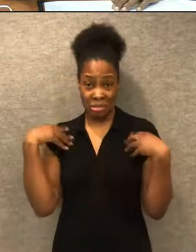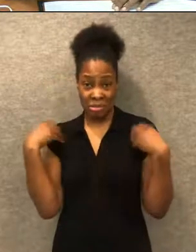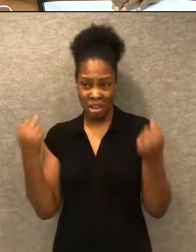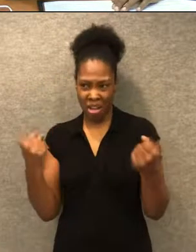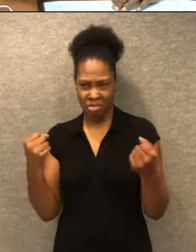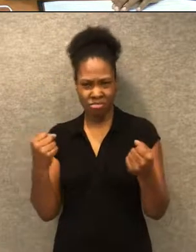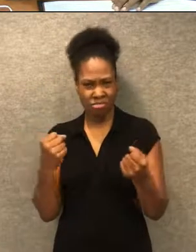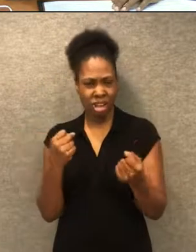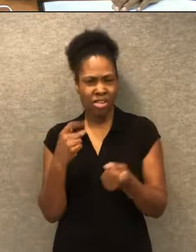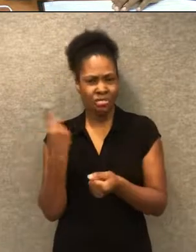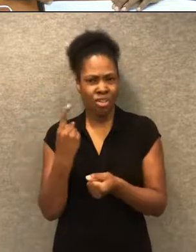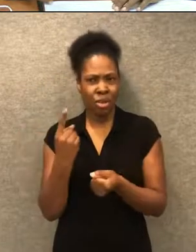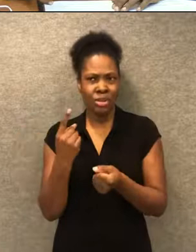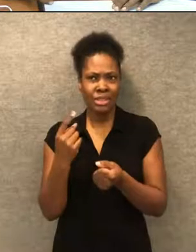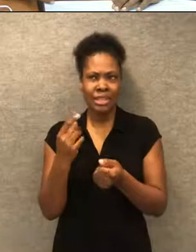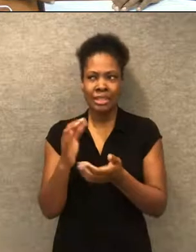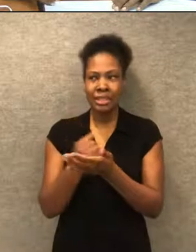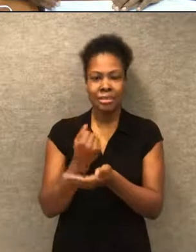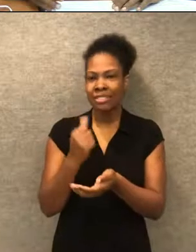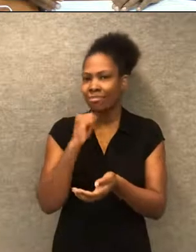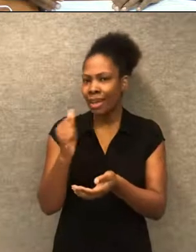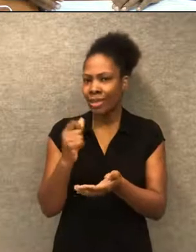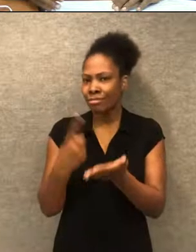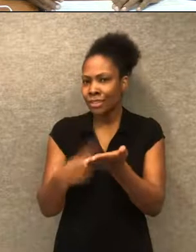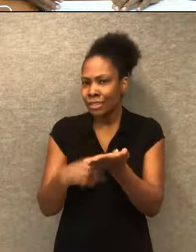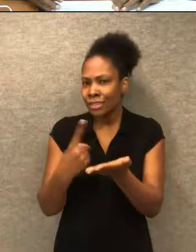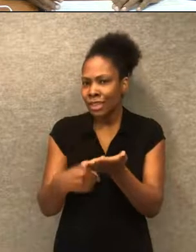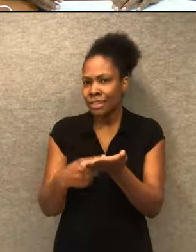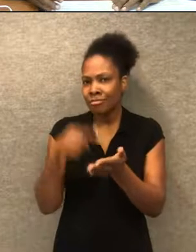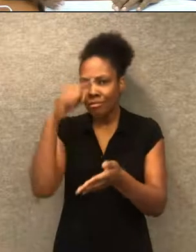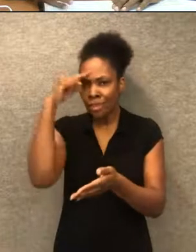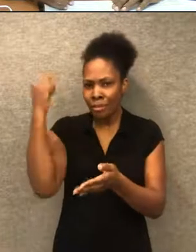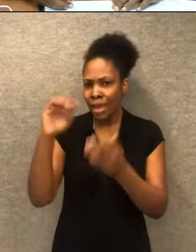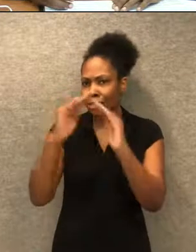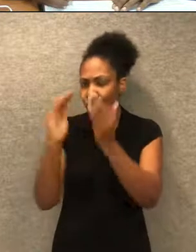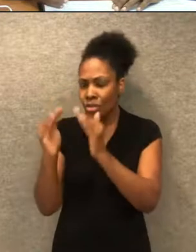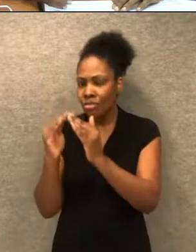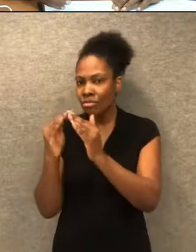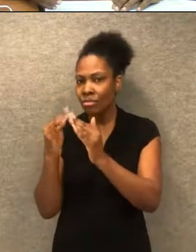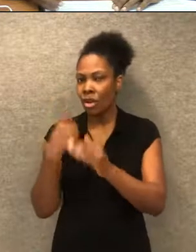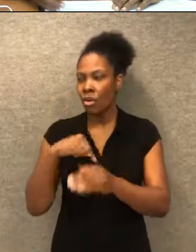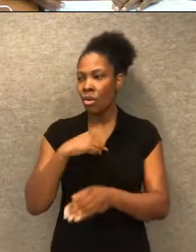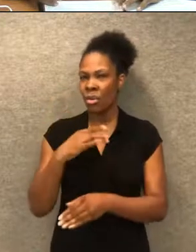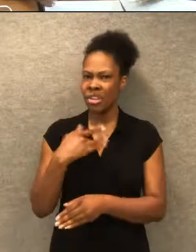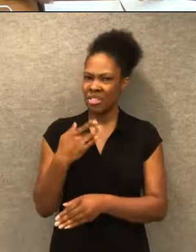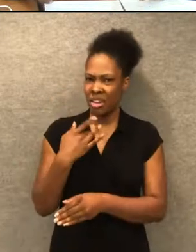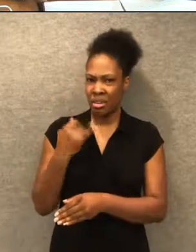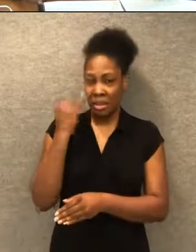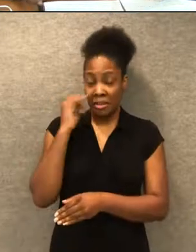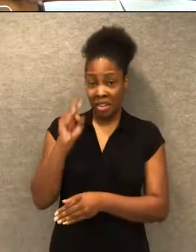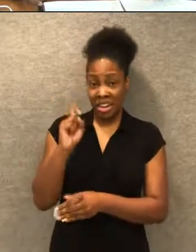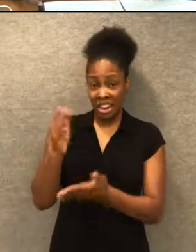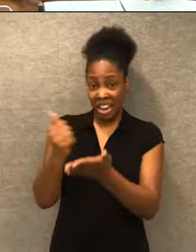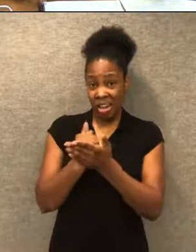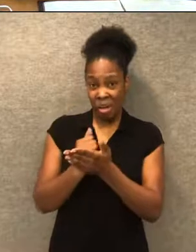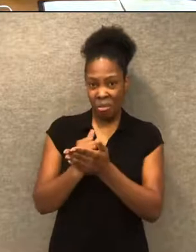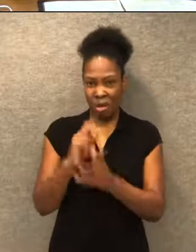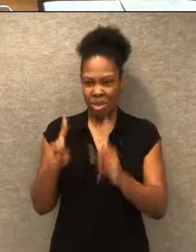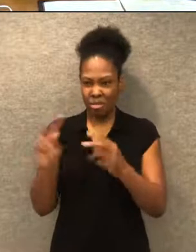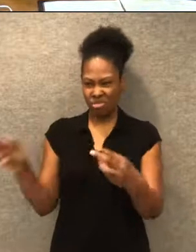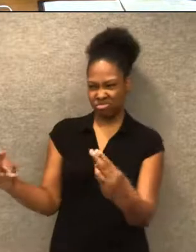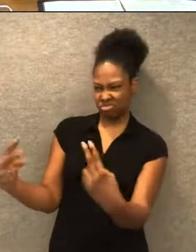the Black community, because sometimes we feel that we need help, people going to look at us in a different way,